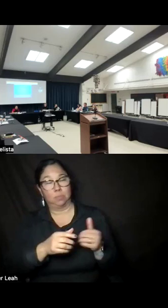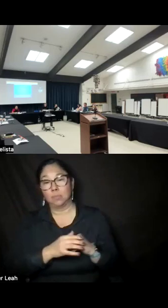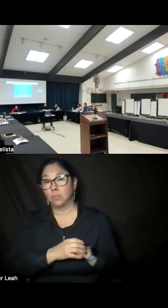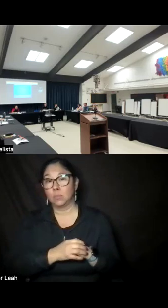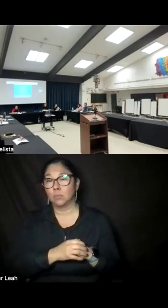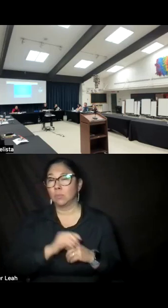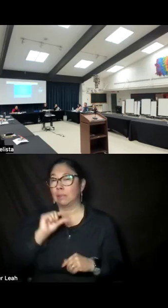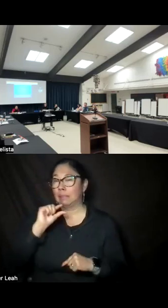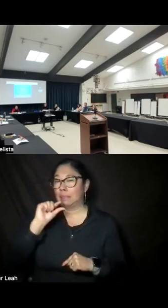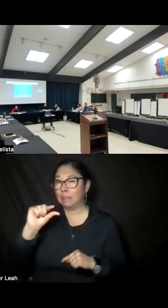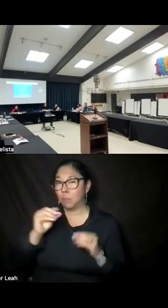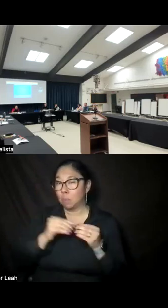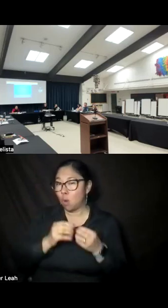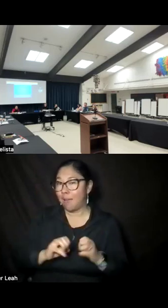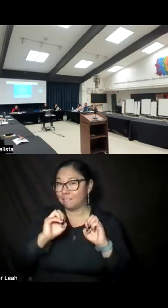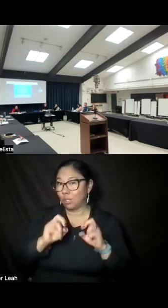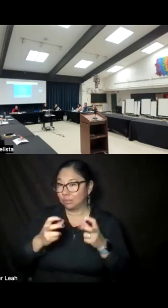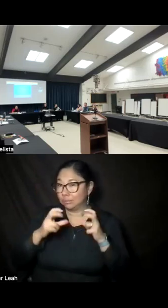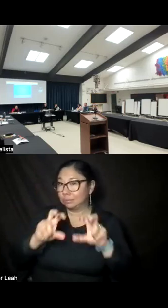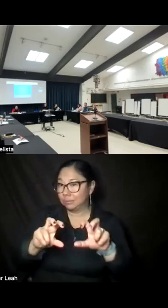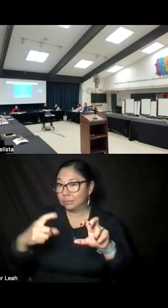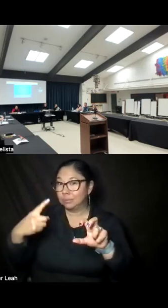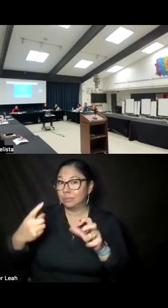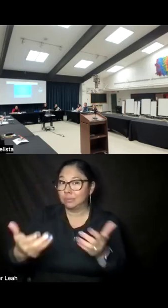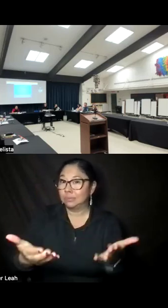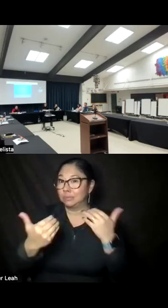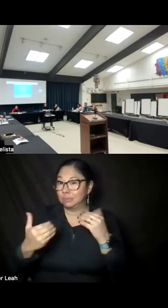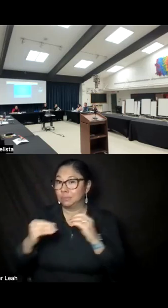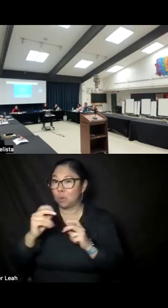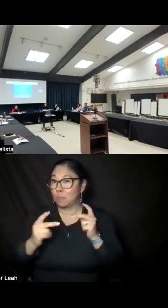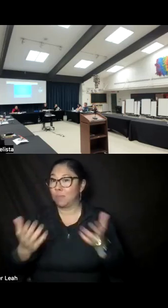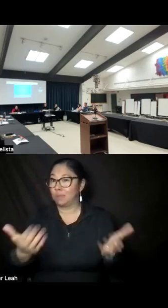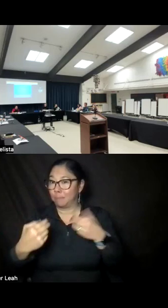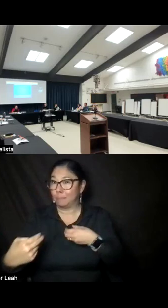There's a little bit of more effort put into just trying to get more people to our meetings, either